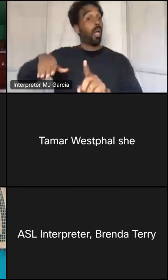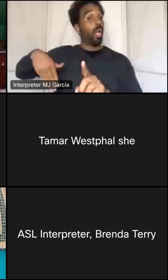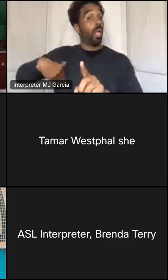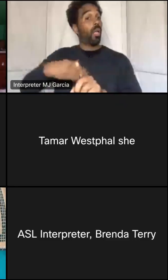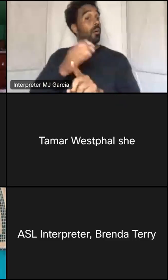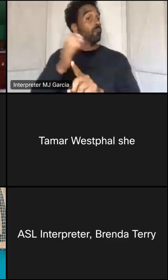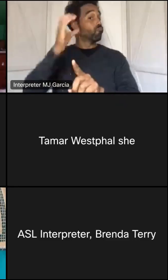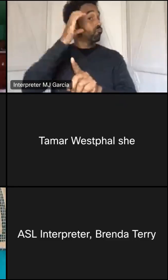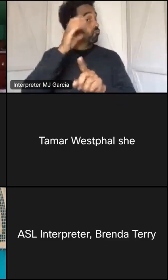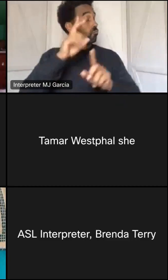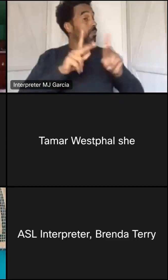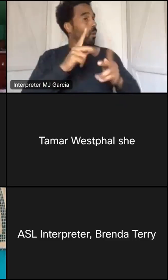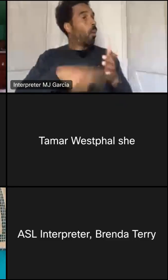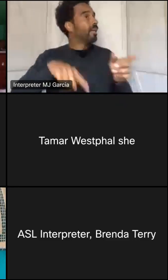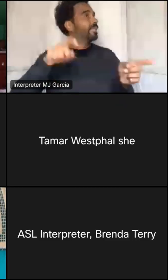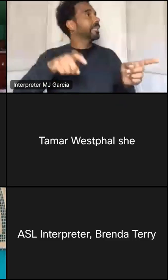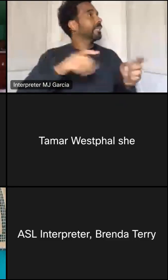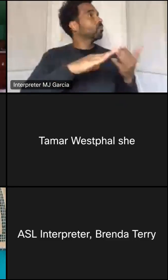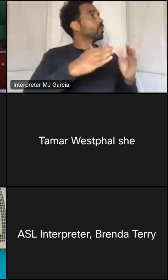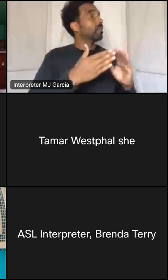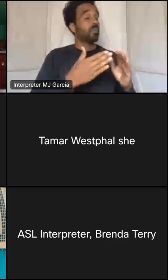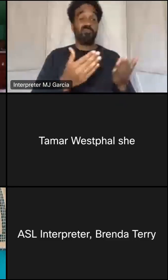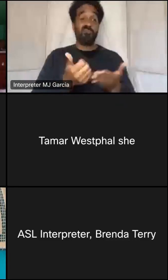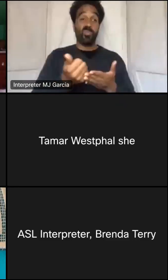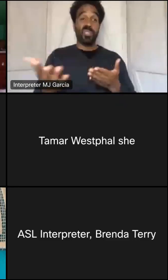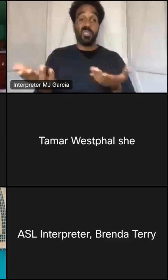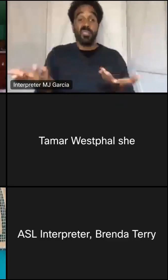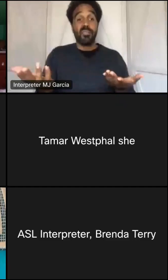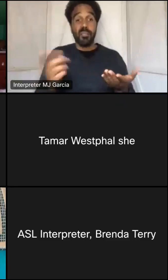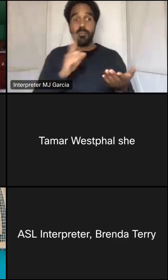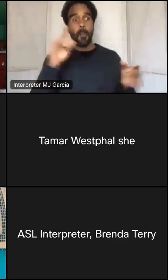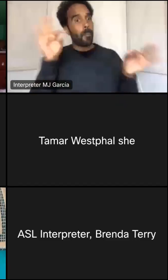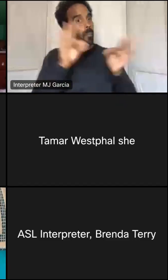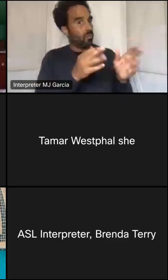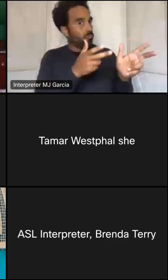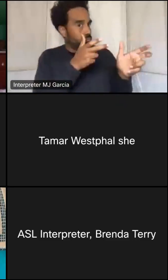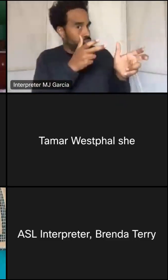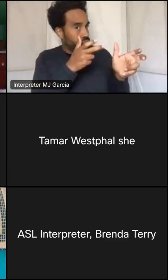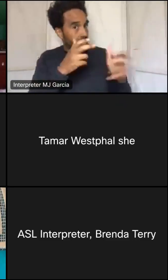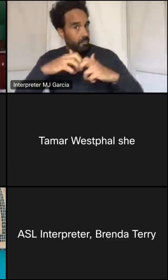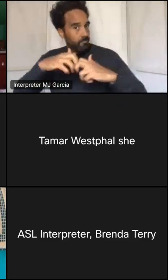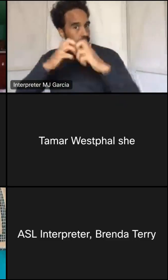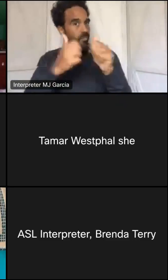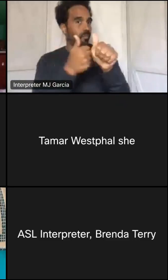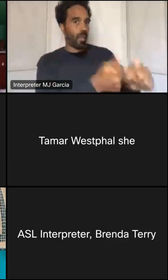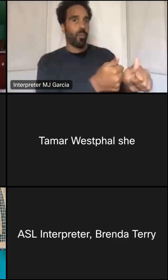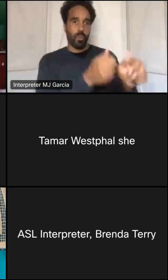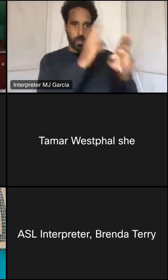the resources that our community needs? I think that's so important. Yeah, thank you. So